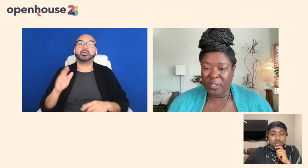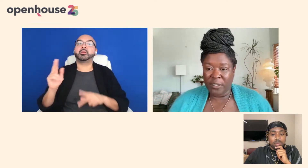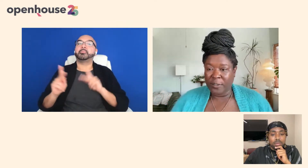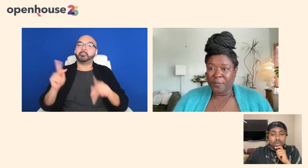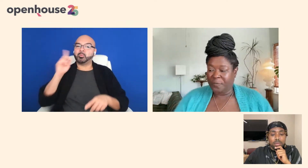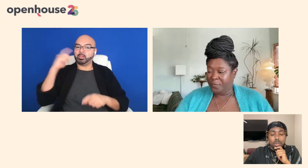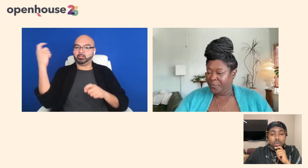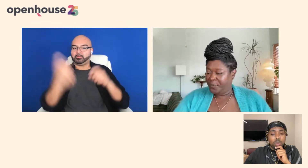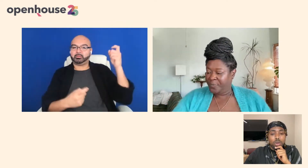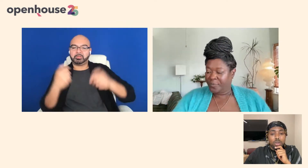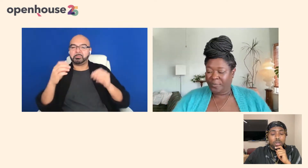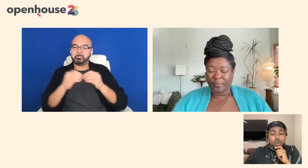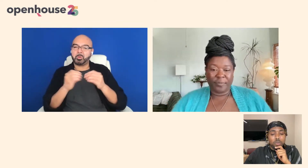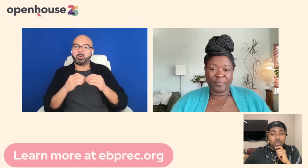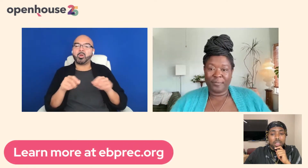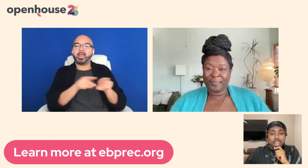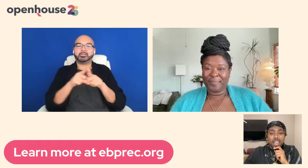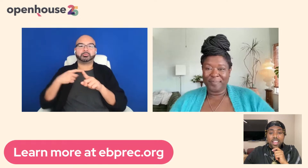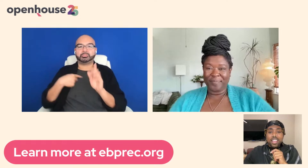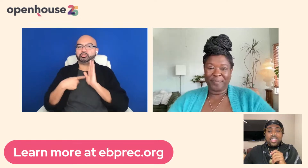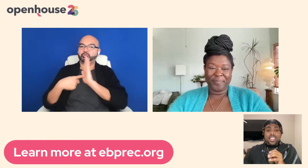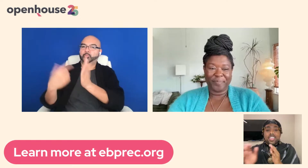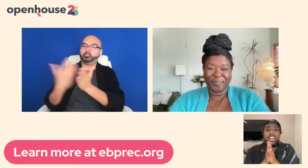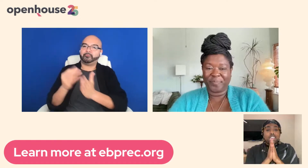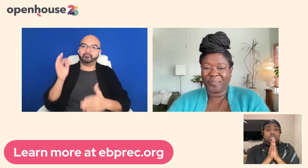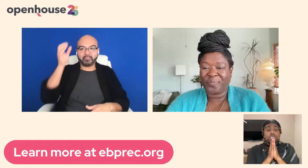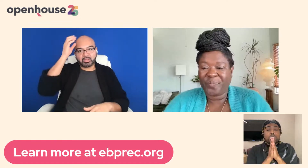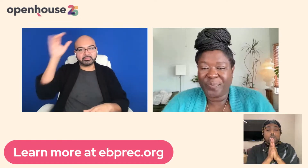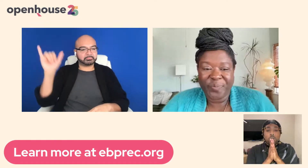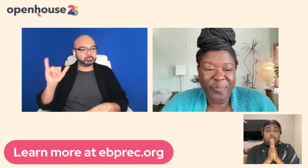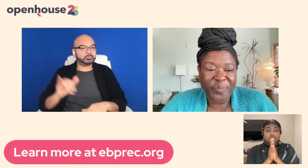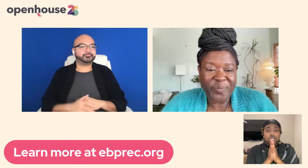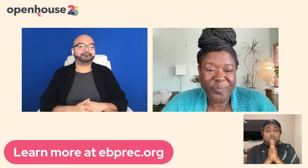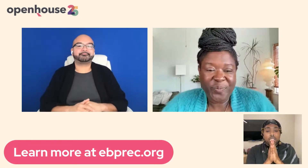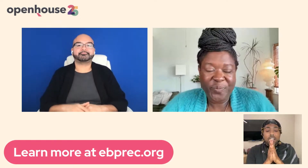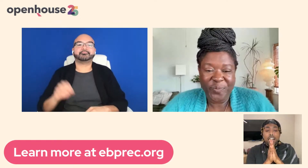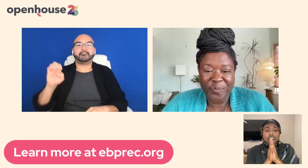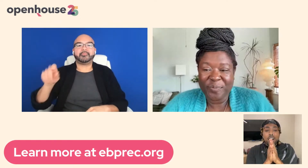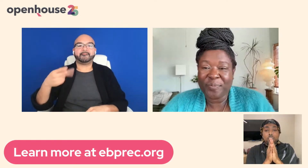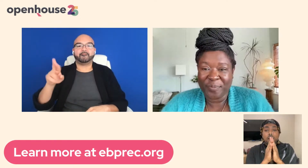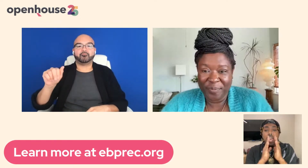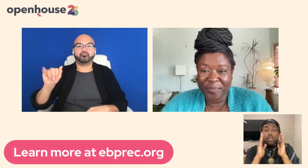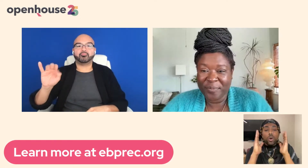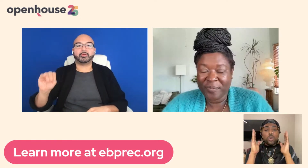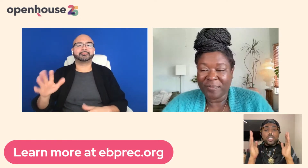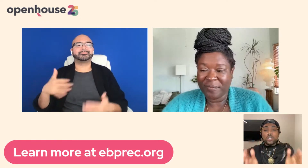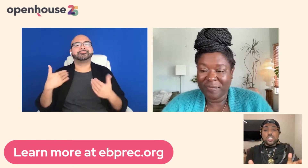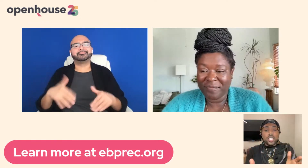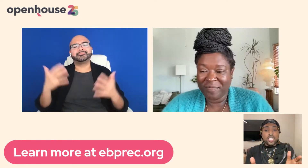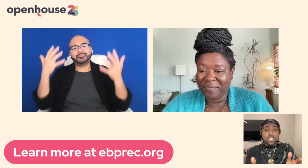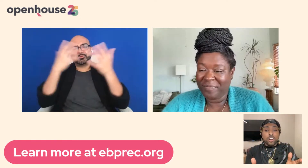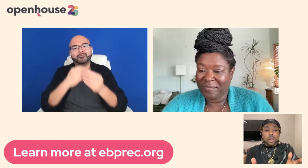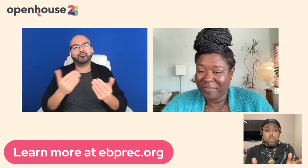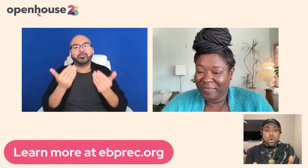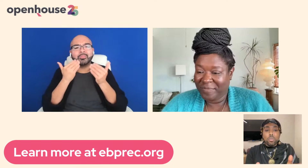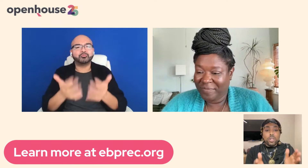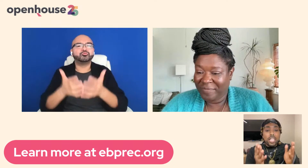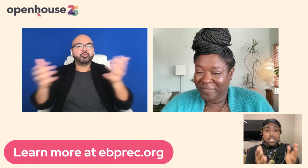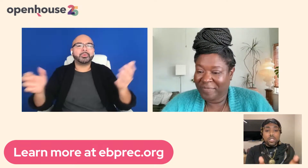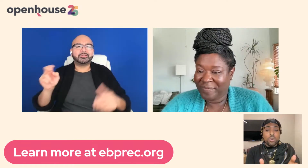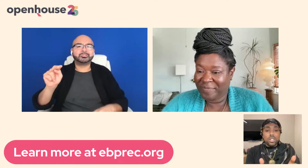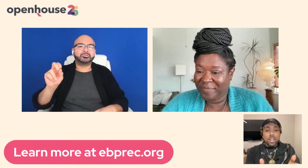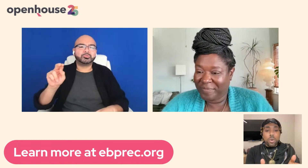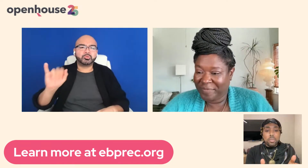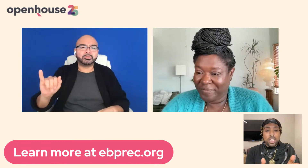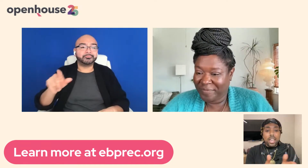concept. Beautiful. Thank you so much, Noni. Anyone who's interested in learning more,